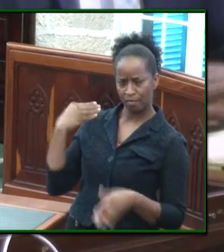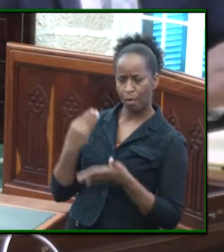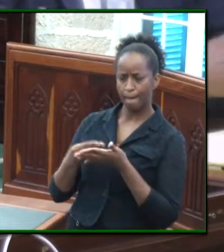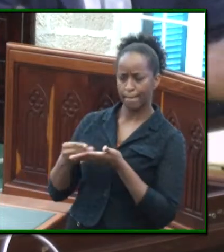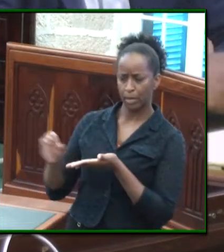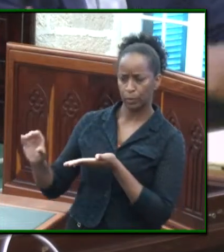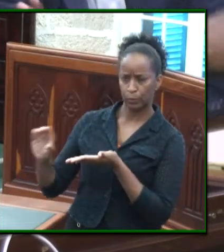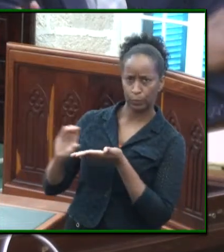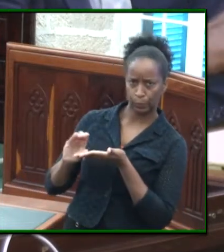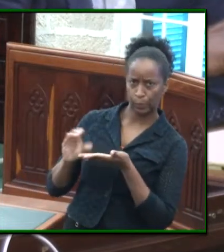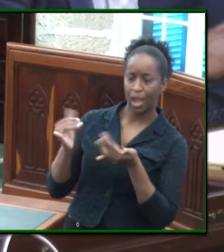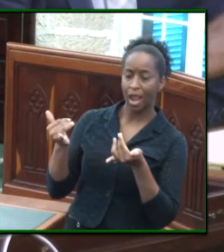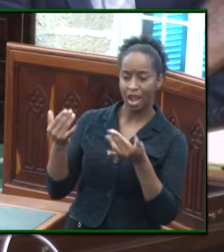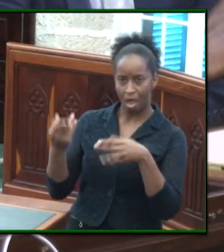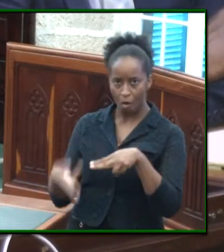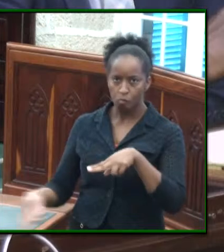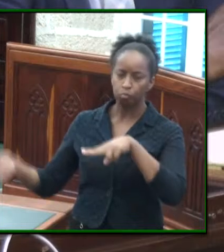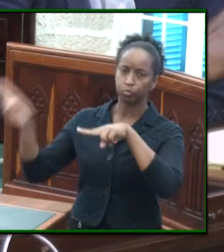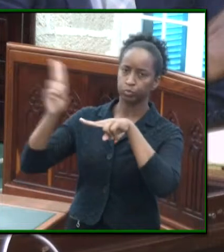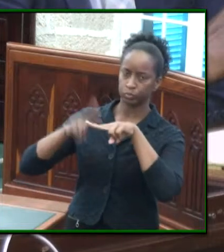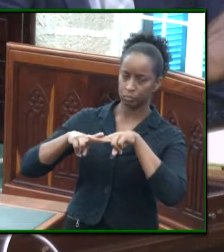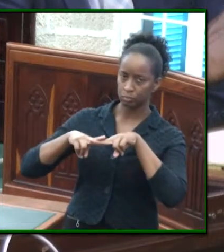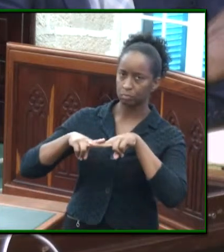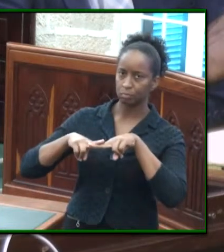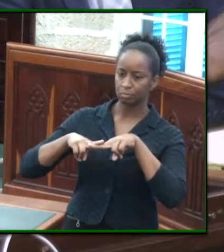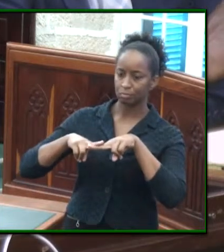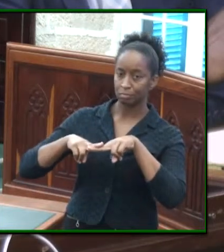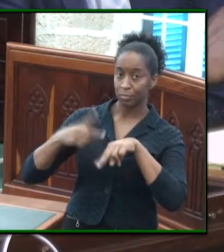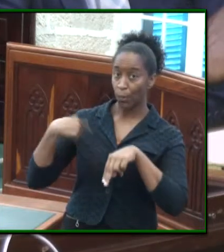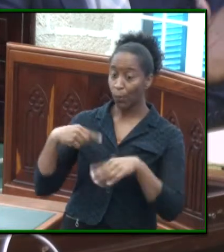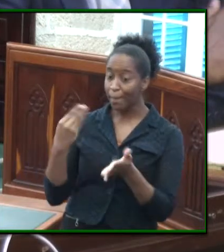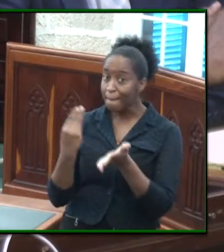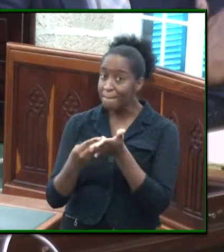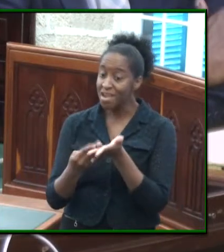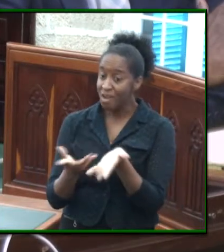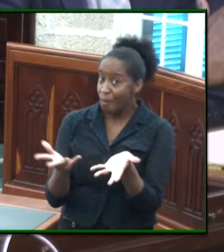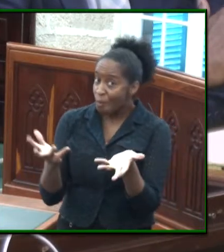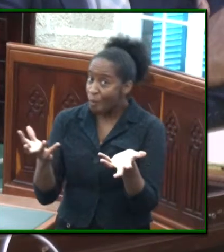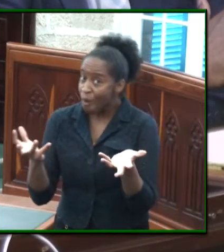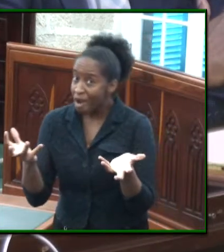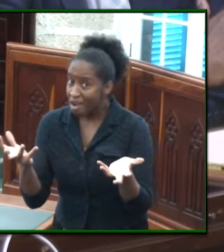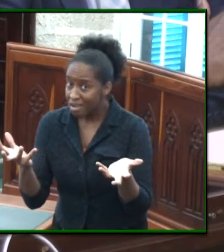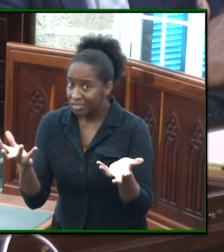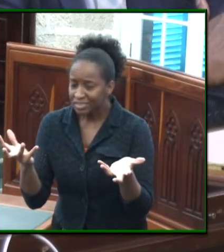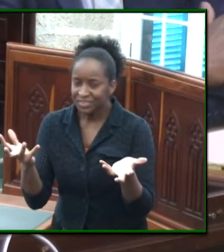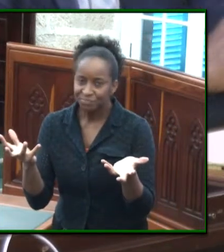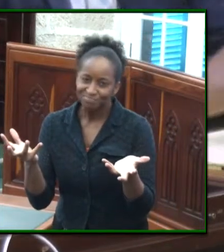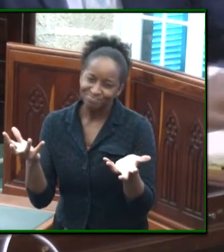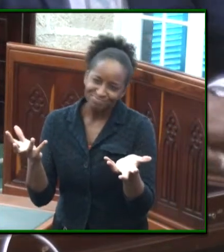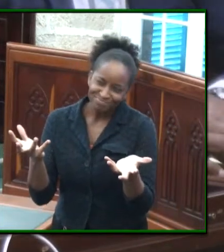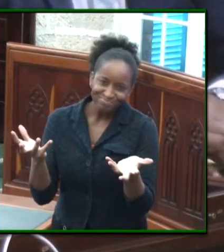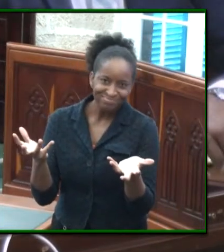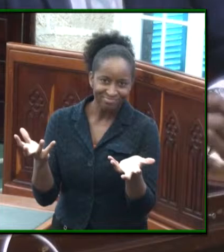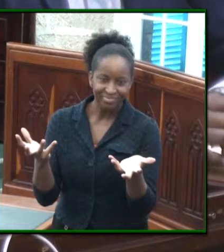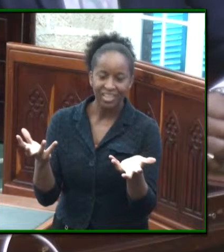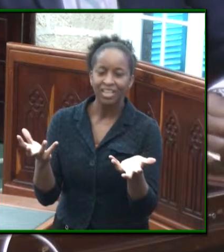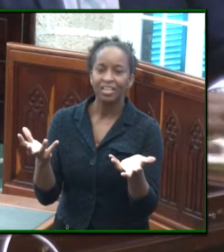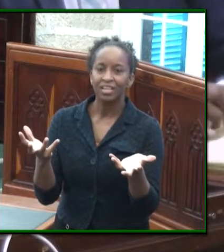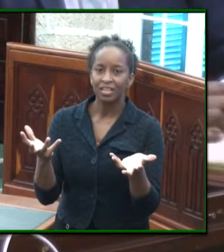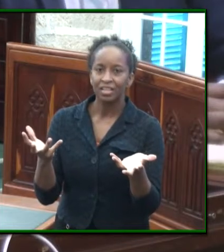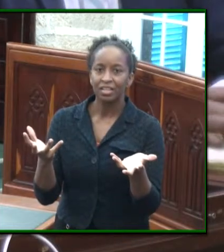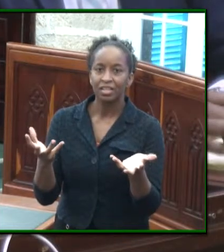great. It is because I believe the Office of the Attorney General has a team that is able to discharge